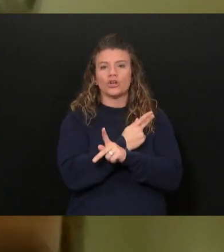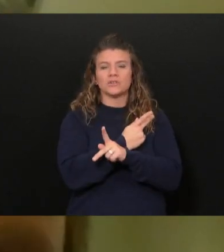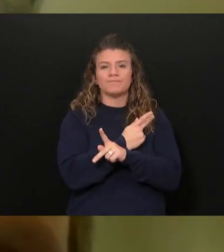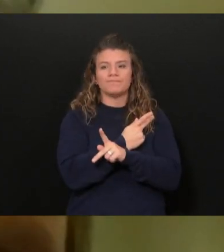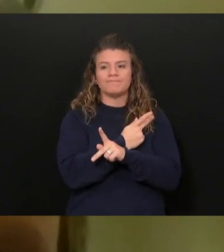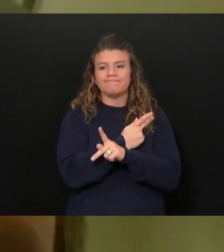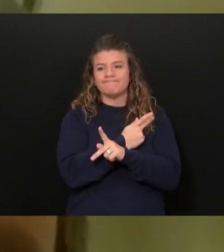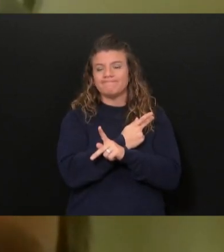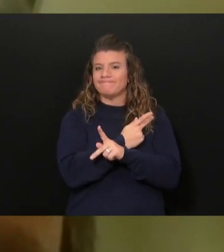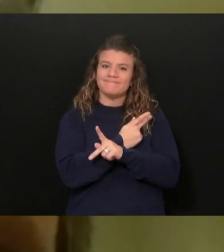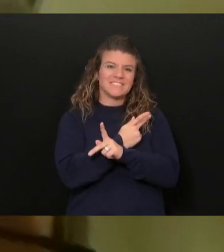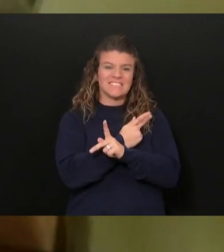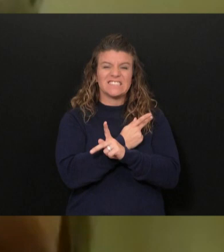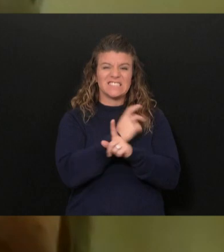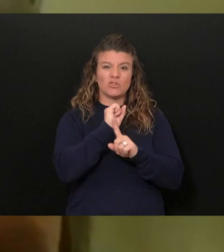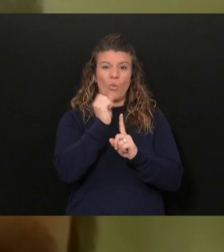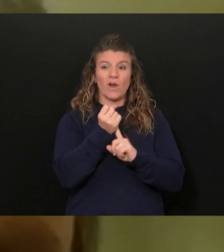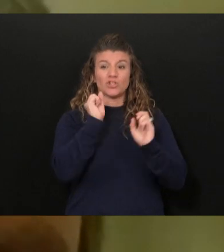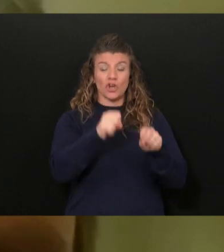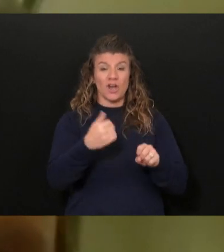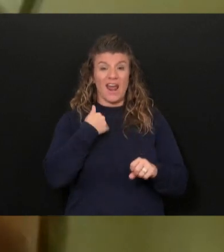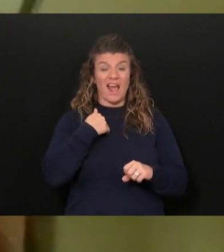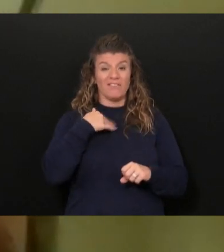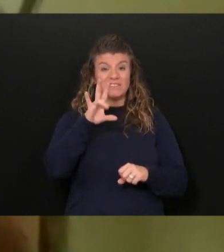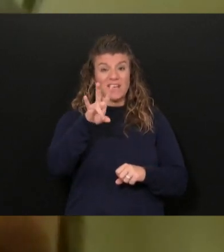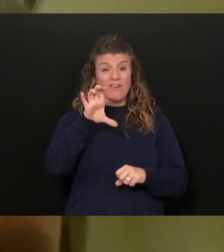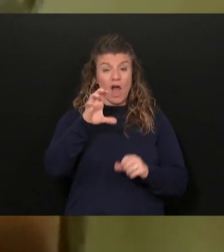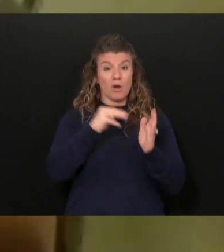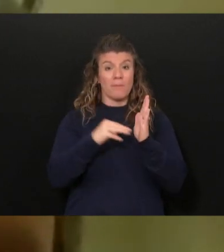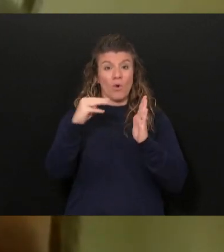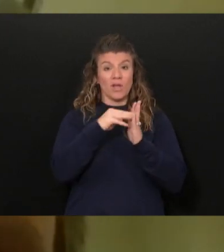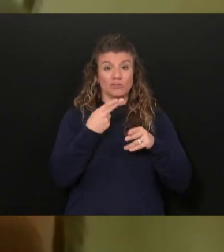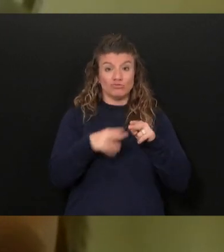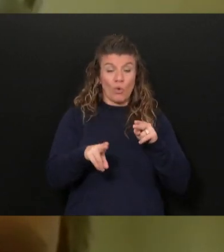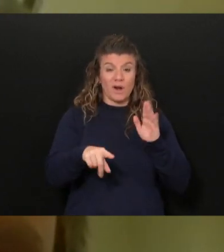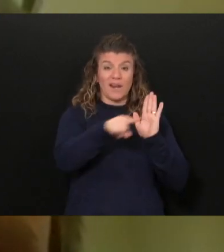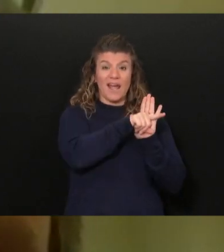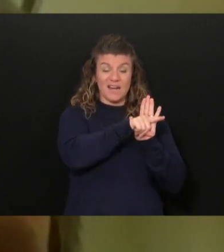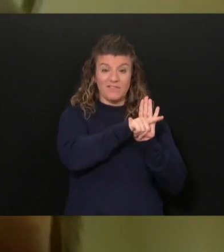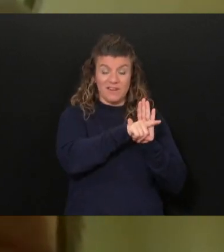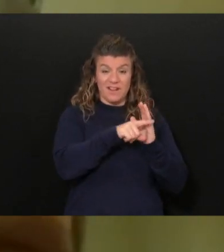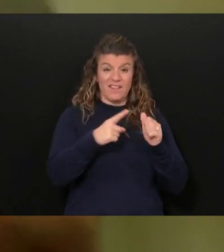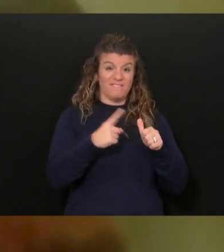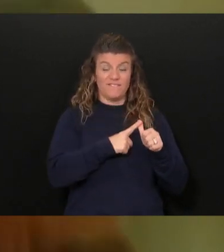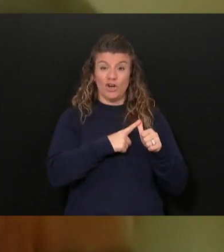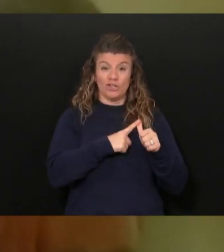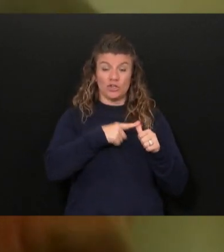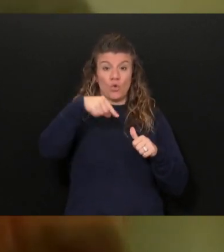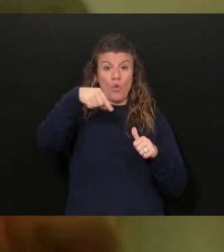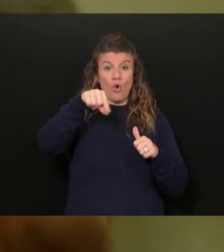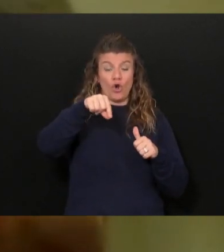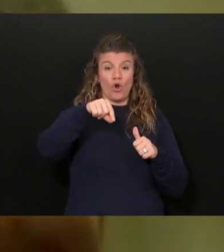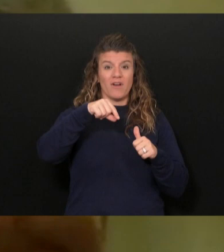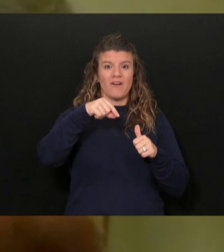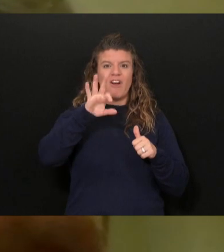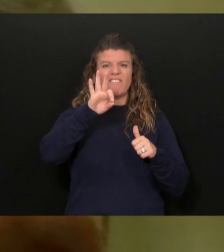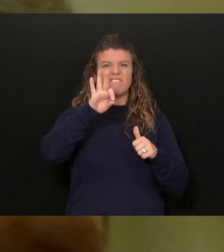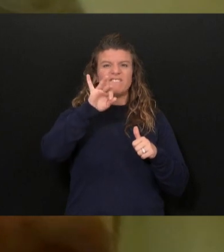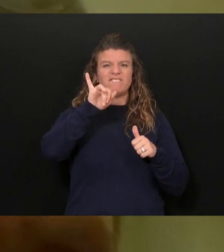$700 million short in the first quarter of fiscal 21.